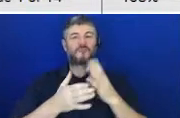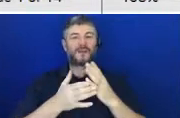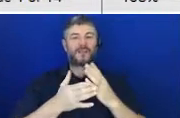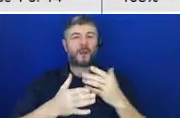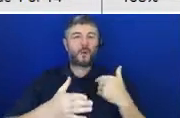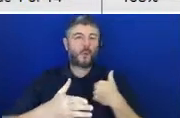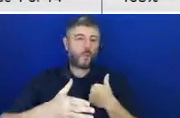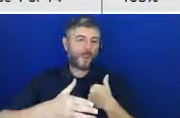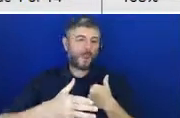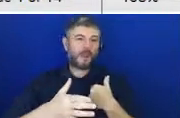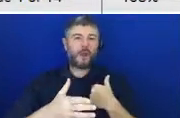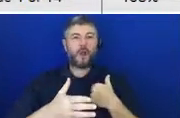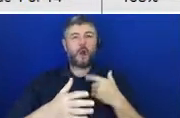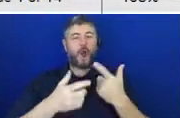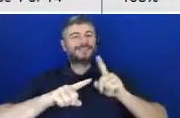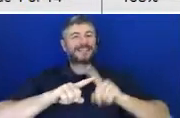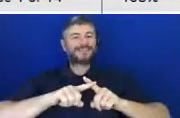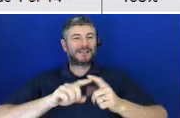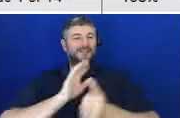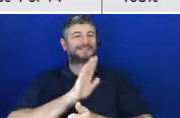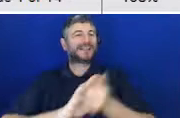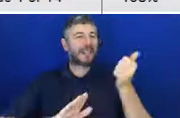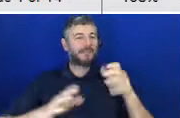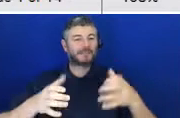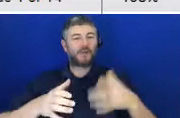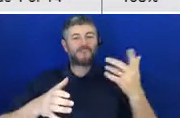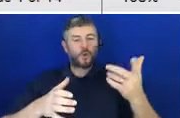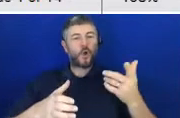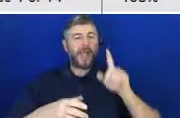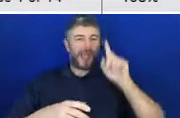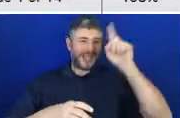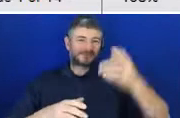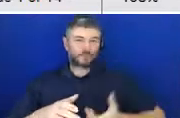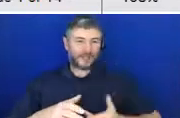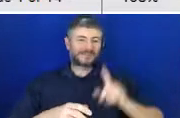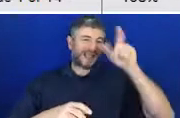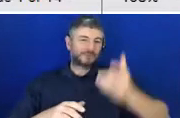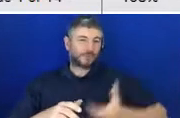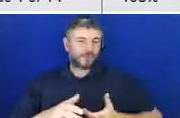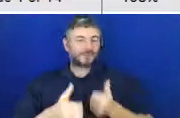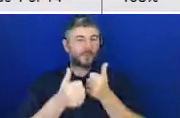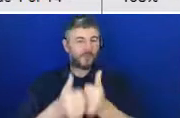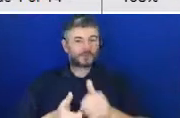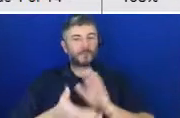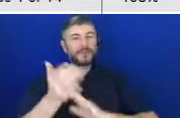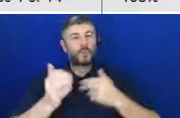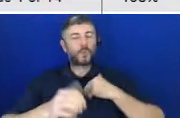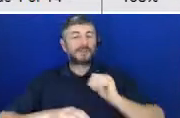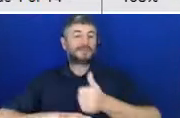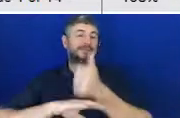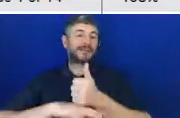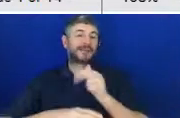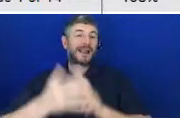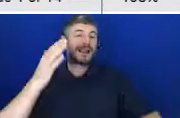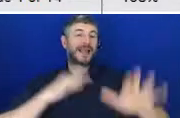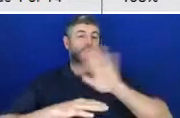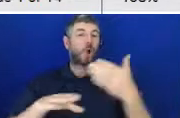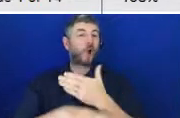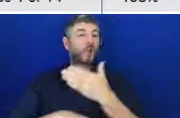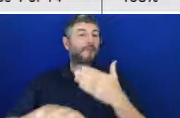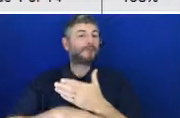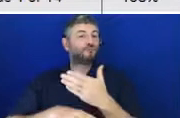for enterprise and enterprise support, which means that we research and set national occupational standards, which sit behind a